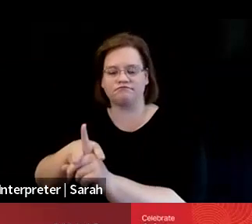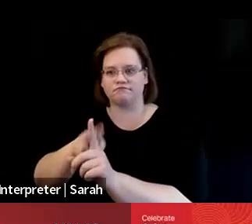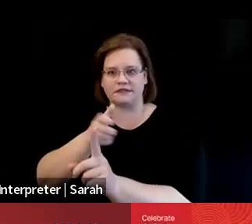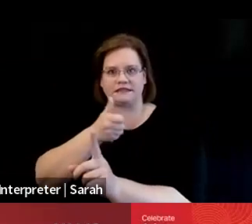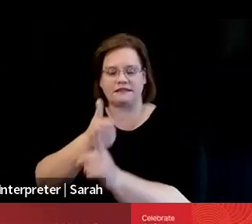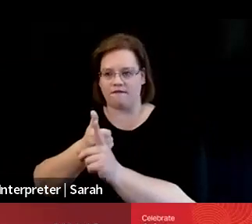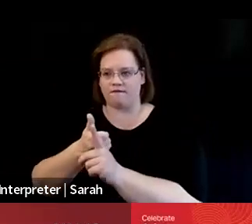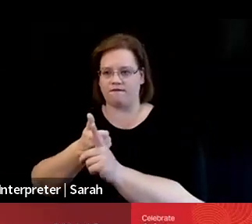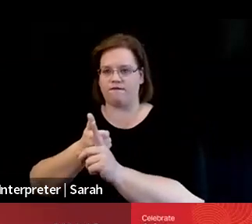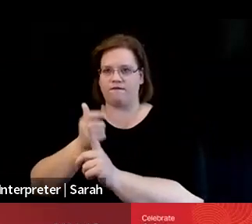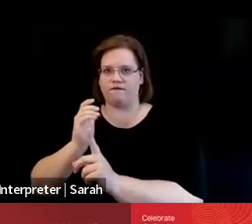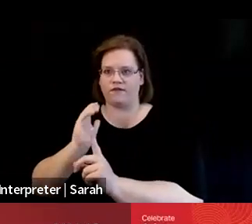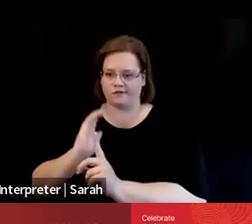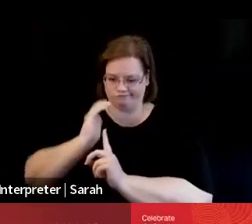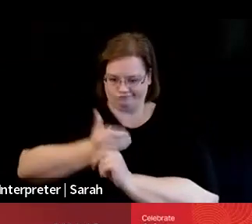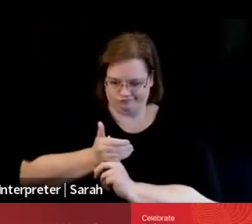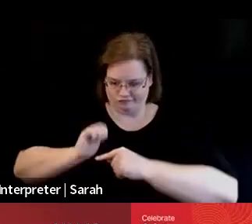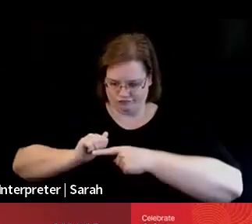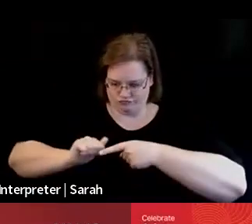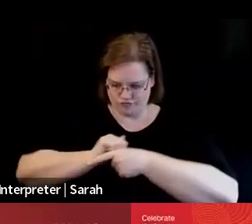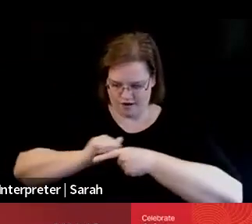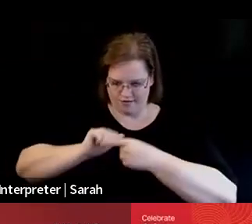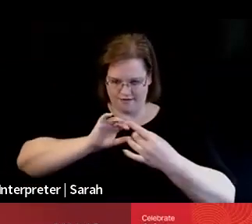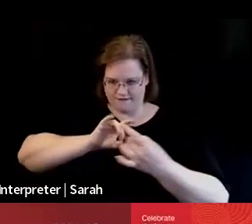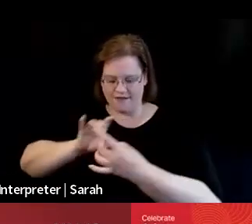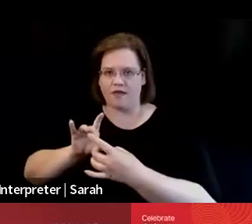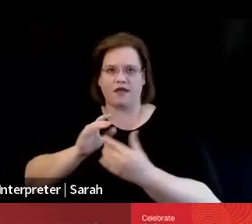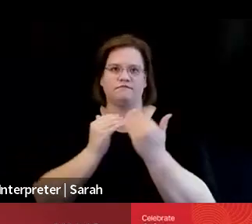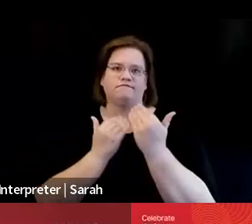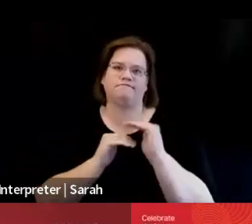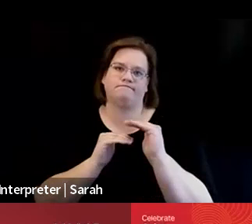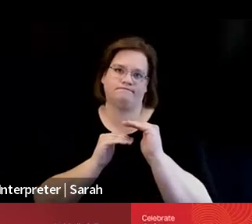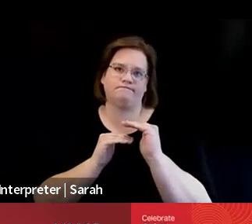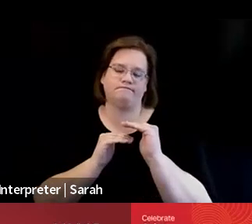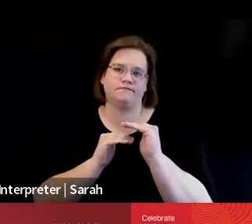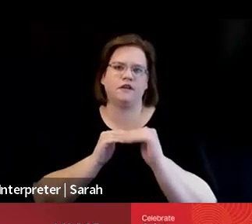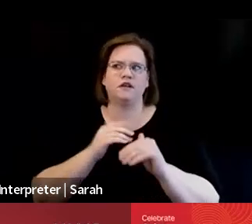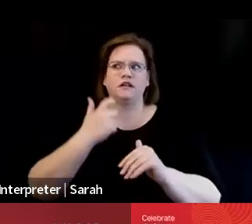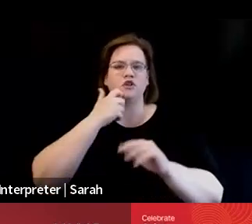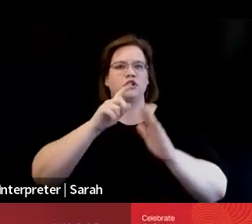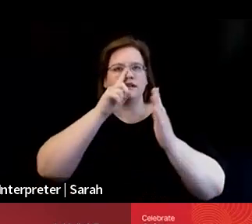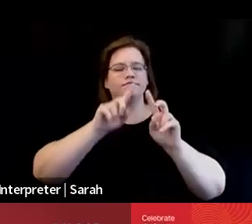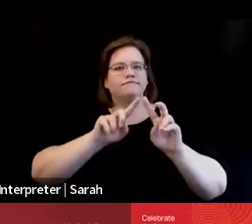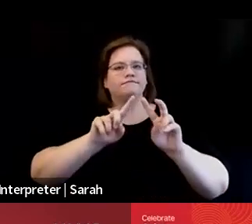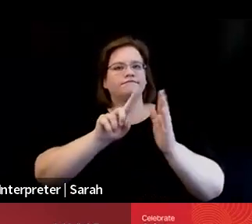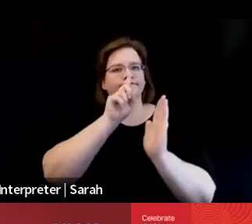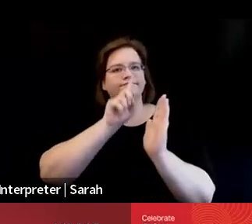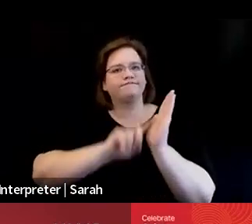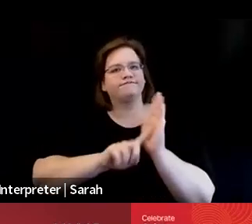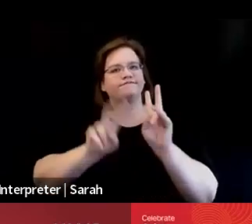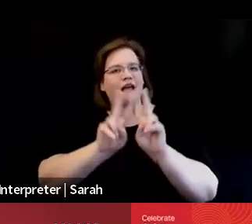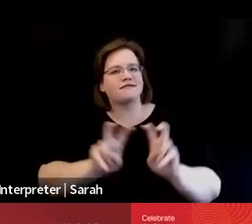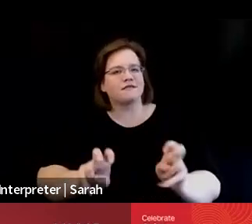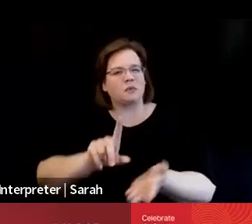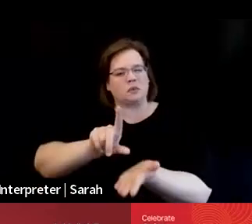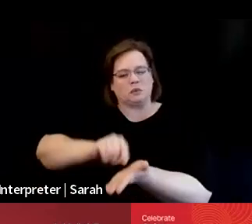environment where students can practice and get feedback on the communication. We just did an assessment. We'll be publishing that soon, looking